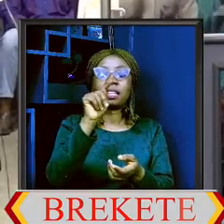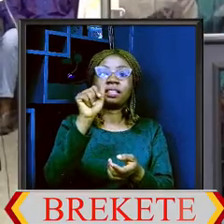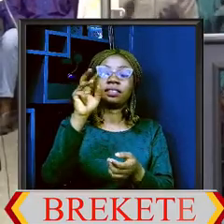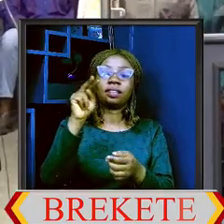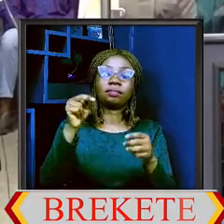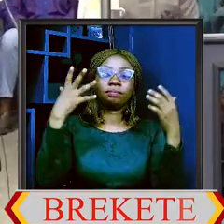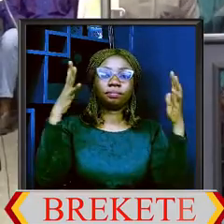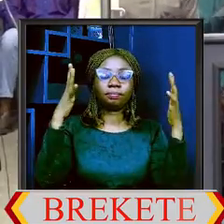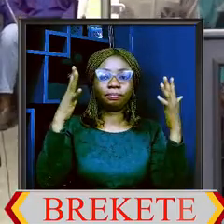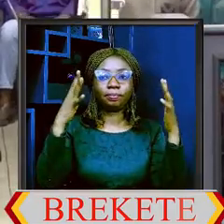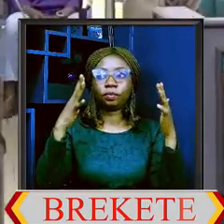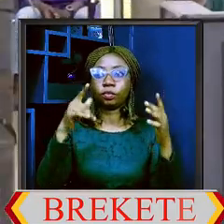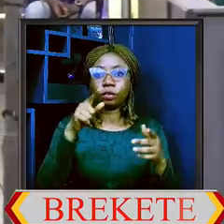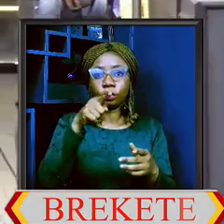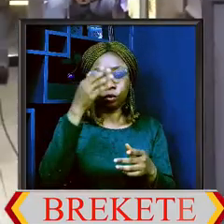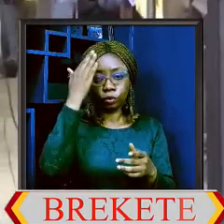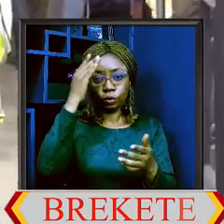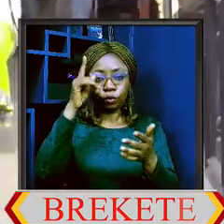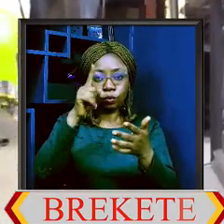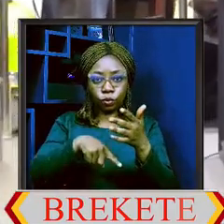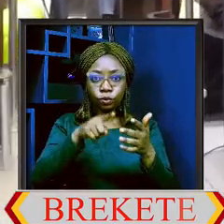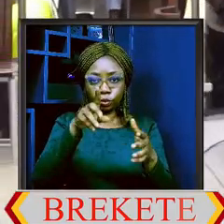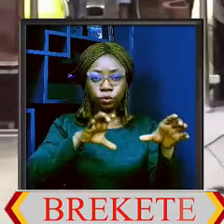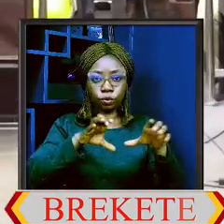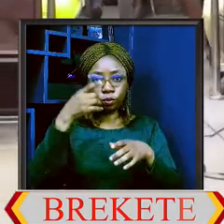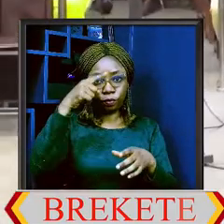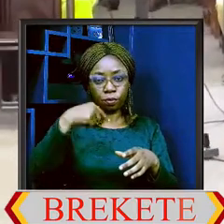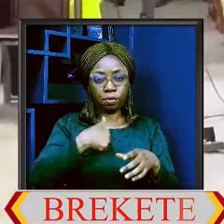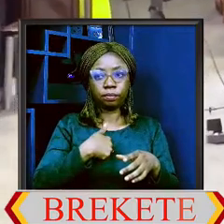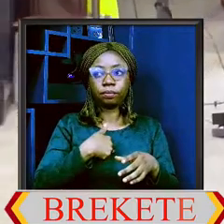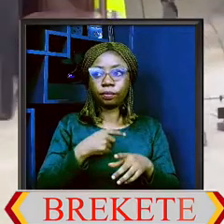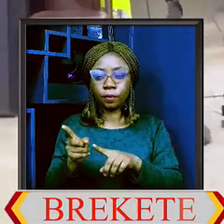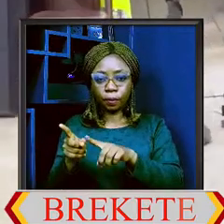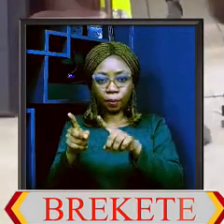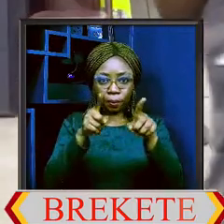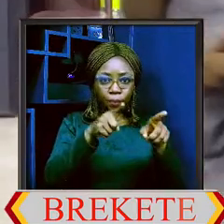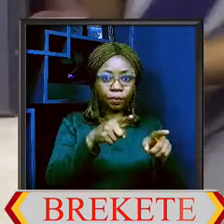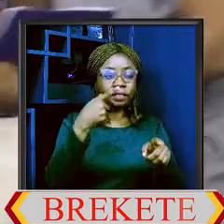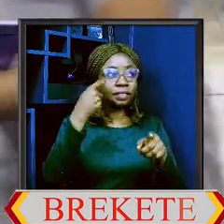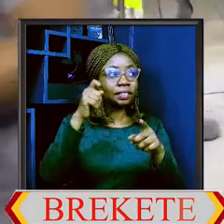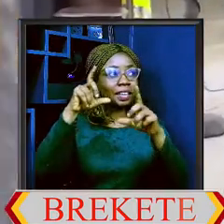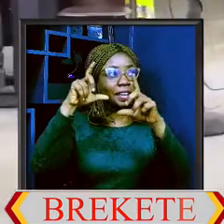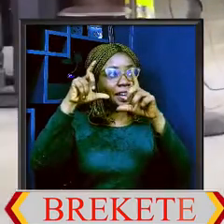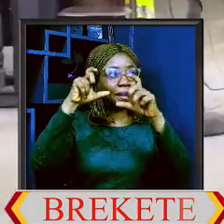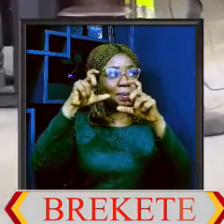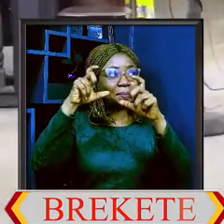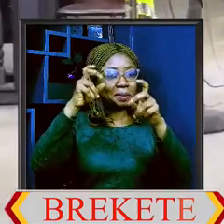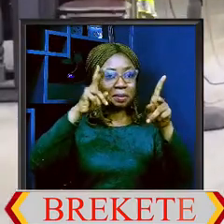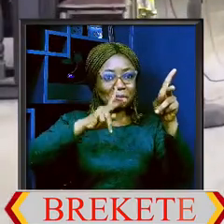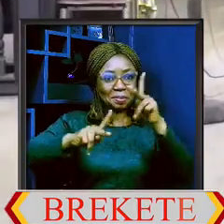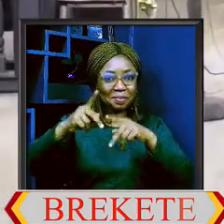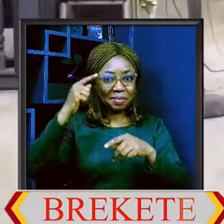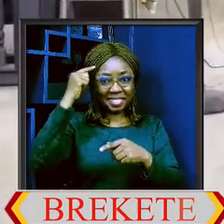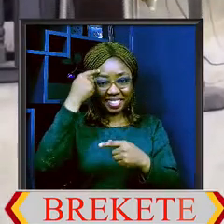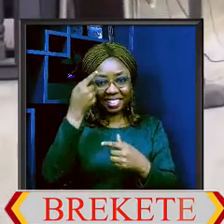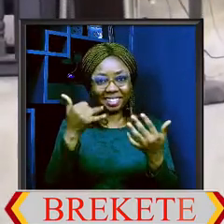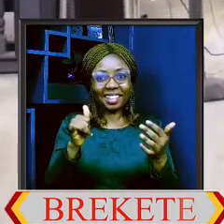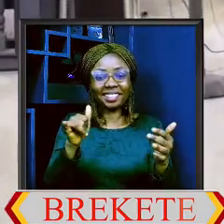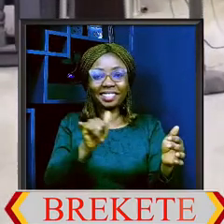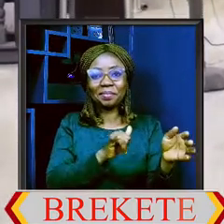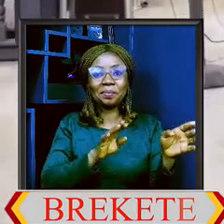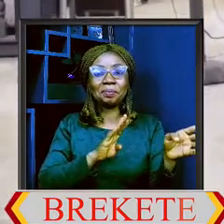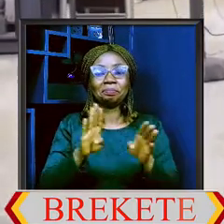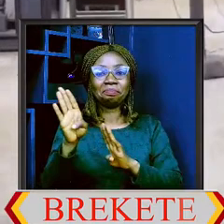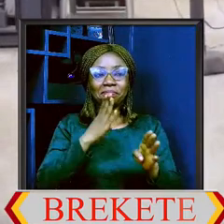atan you know what you go do for me sir no sir come this way okay sir the camera people say they go misbehave